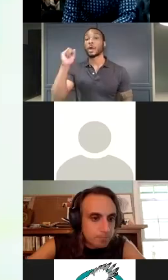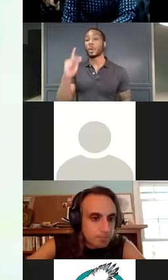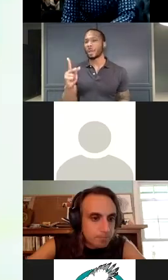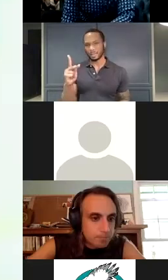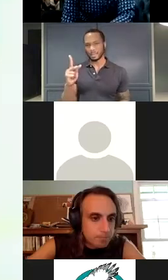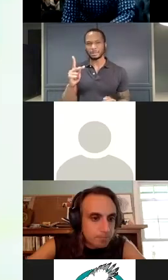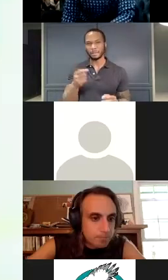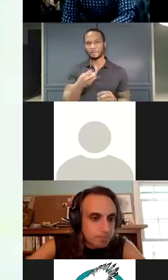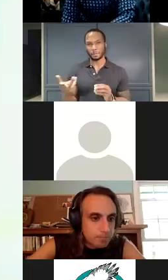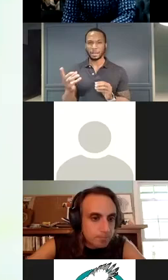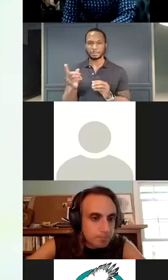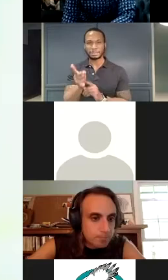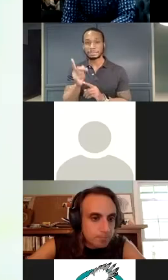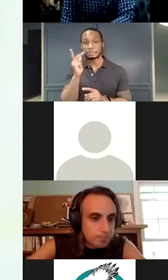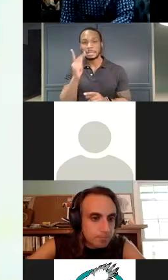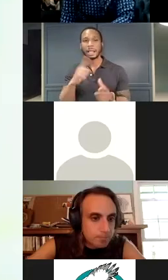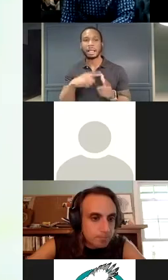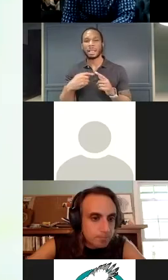seconds and then I will tell you the answer.